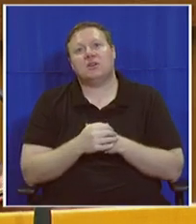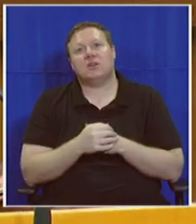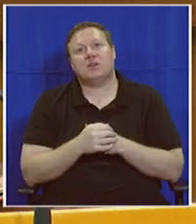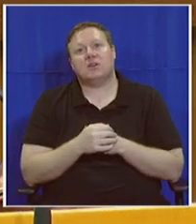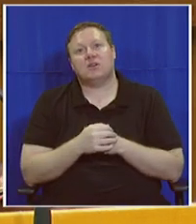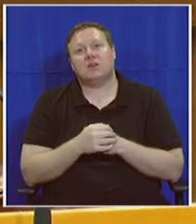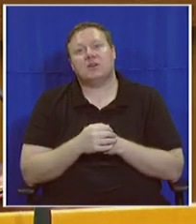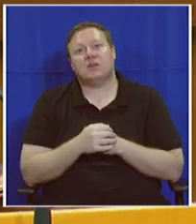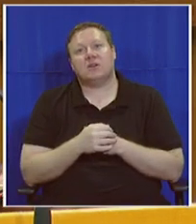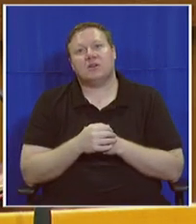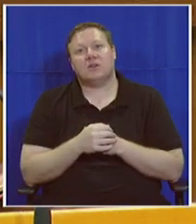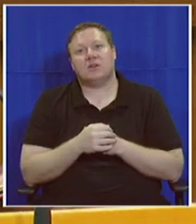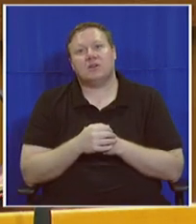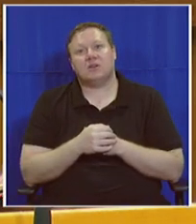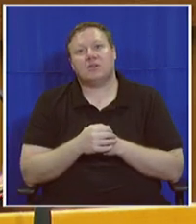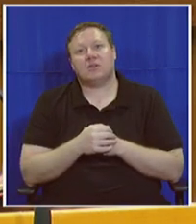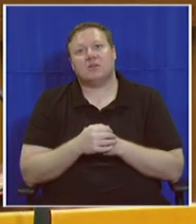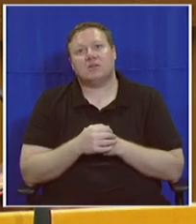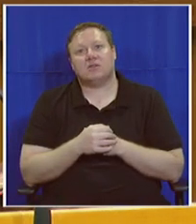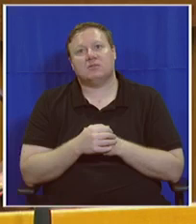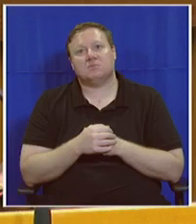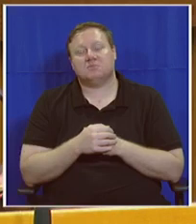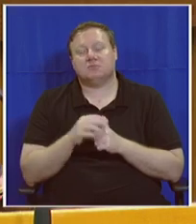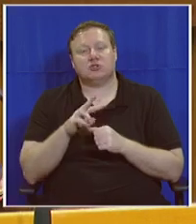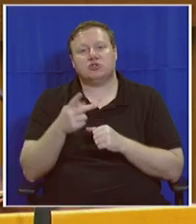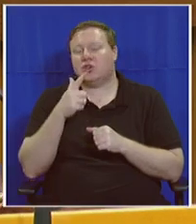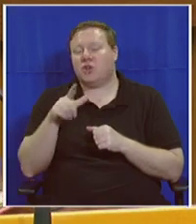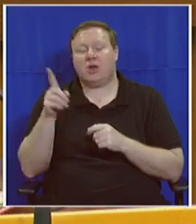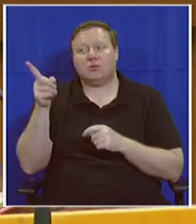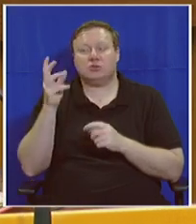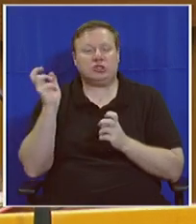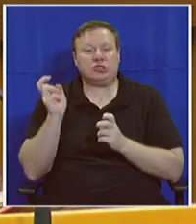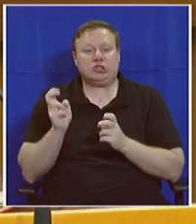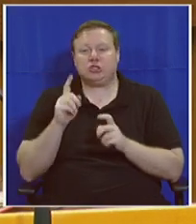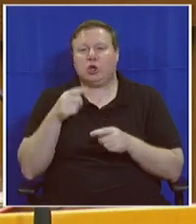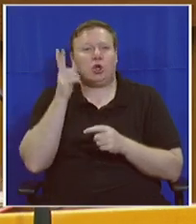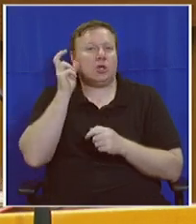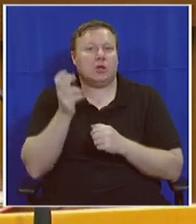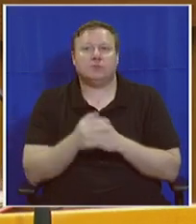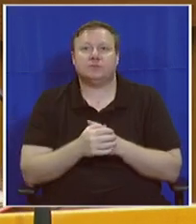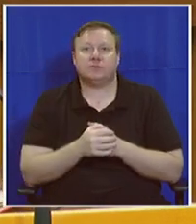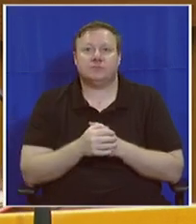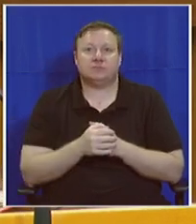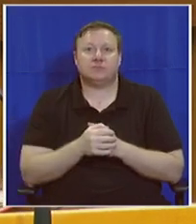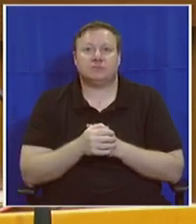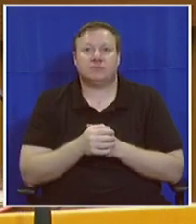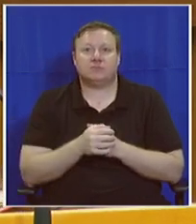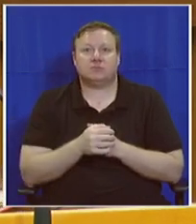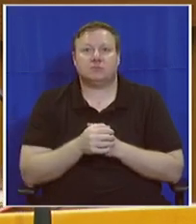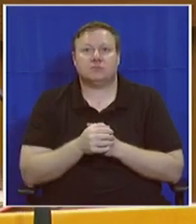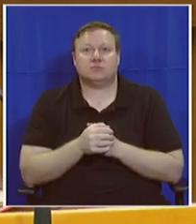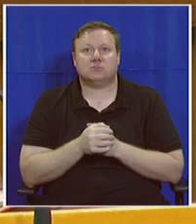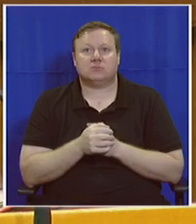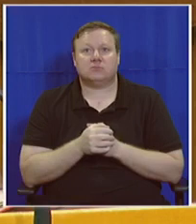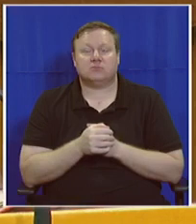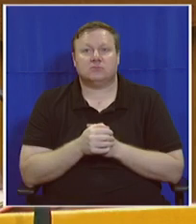njani nobavelile ingathi niphambene ngokufana nje. Then I told her that the only person who can work with Bavele is